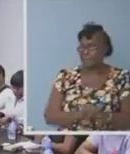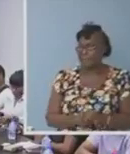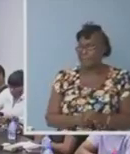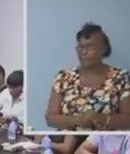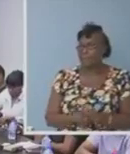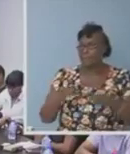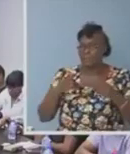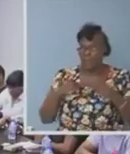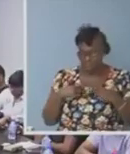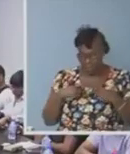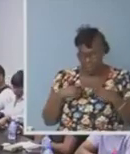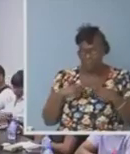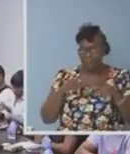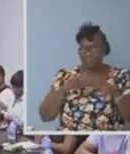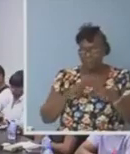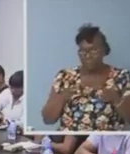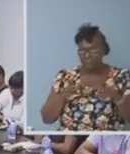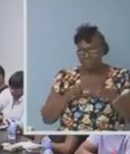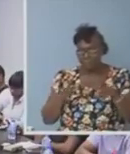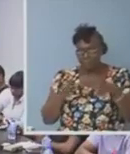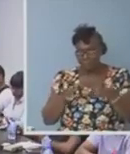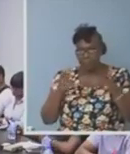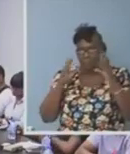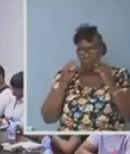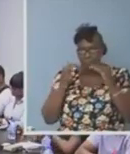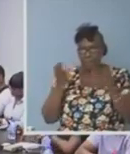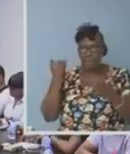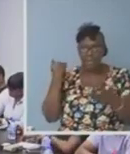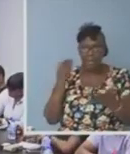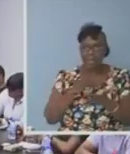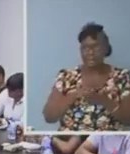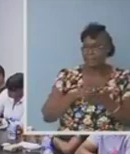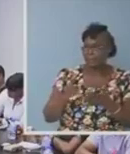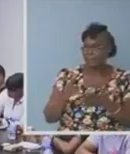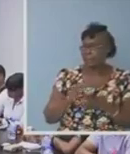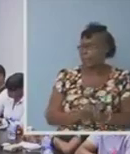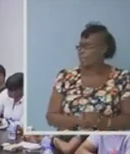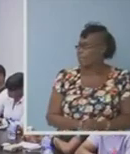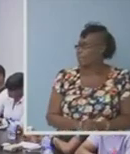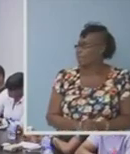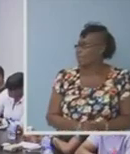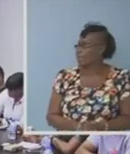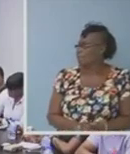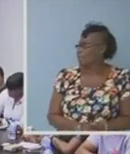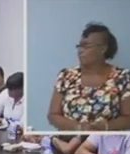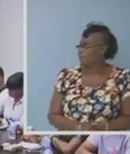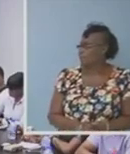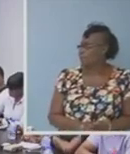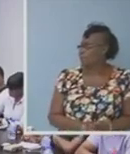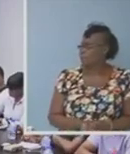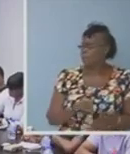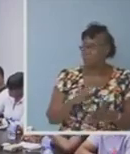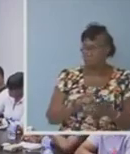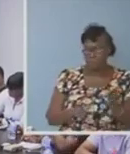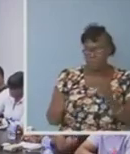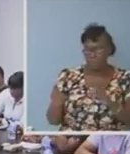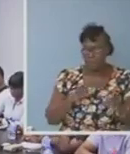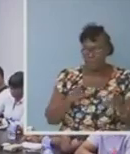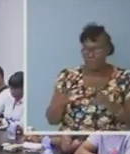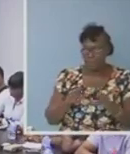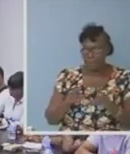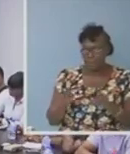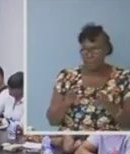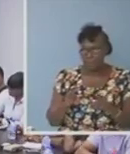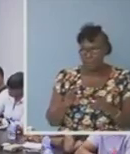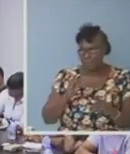a series of meetings during the last week and a half, between the 9th and the 13th. What we have done